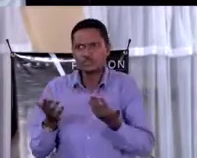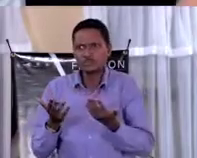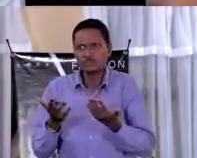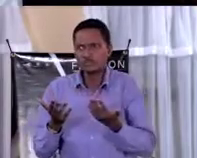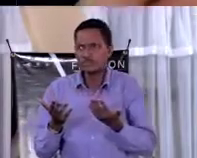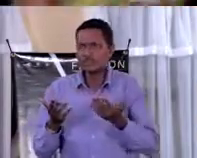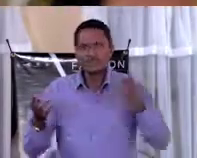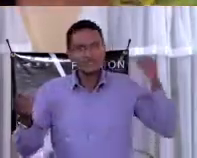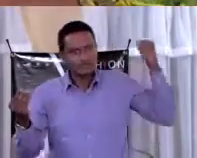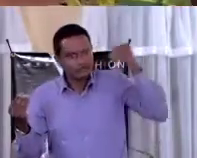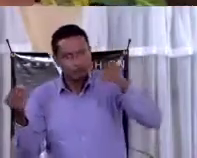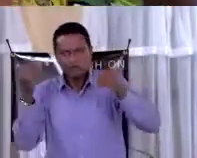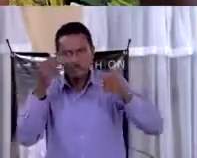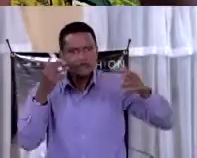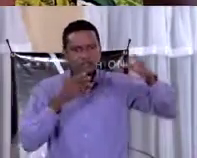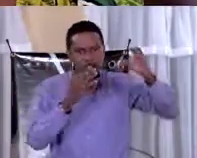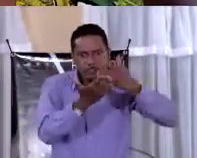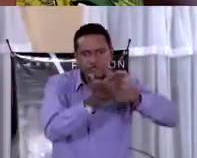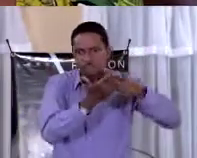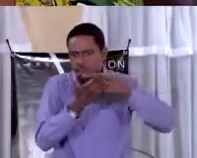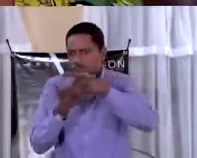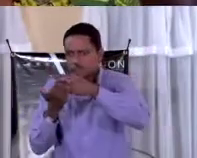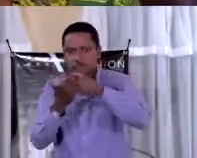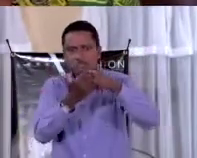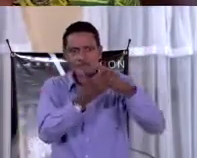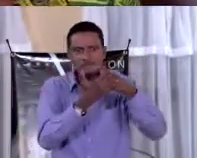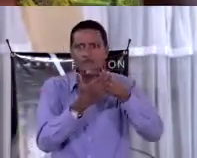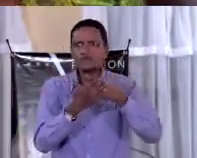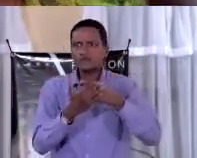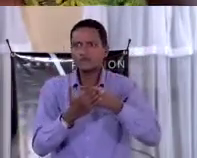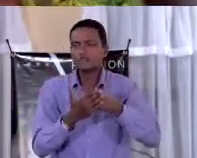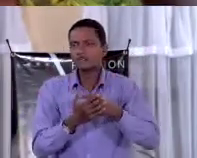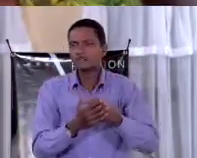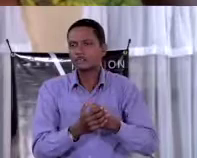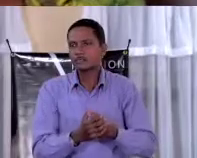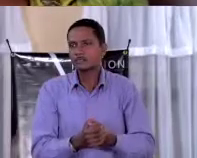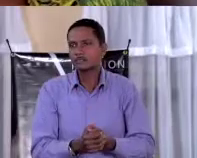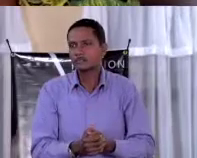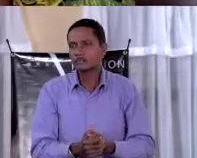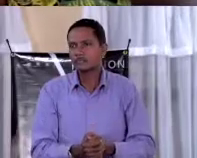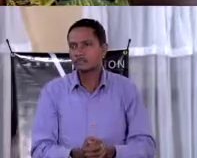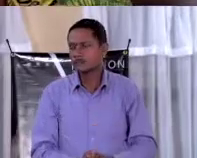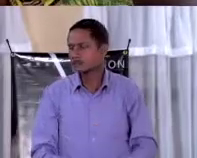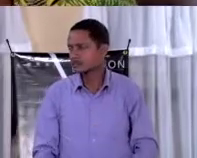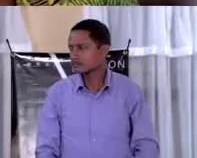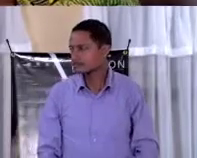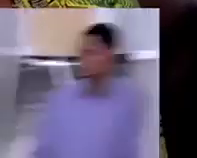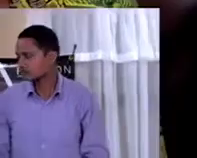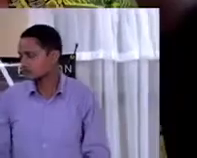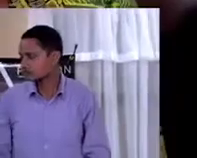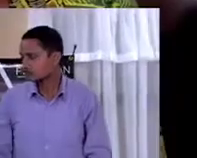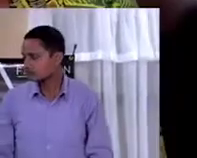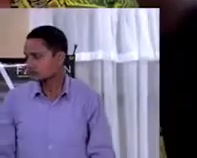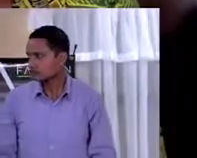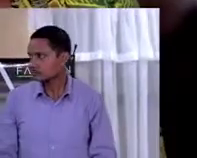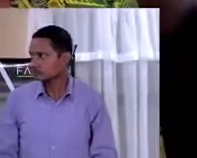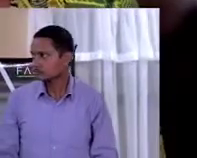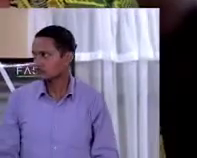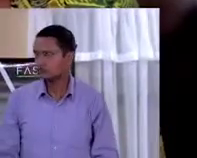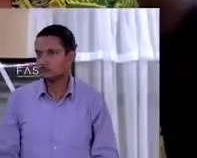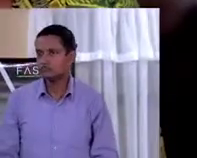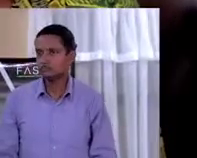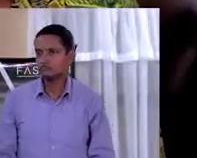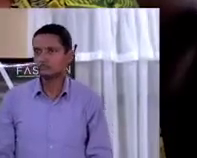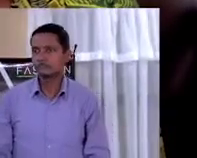second. Go ahead, Jamila. Yeah, it's important to understand that what everyone